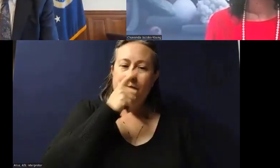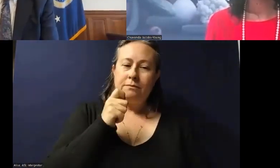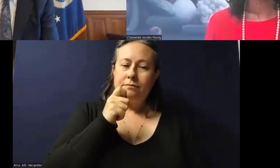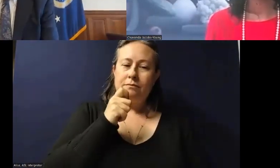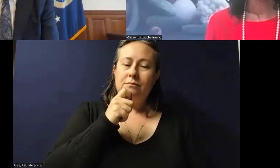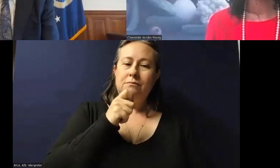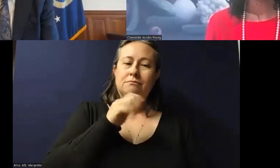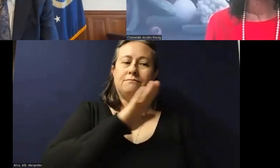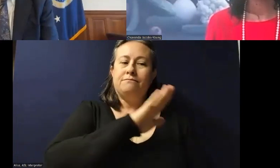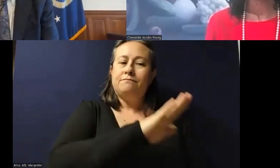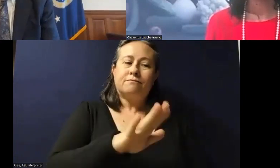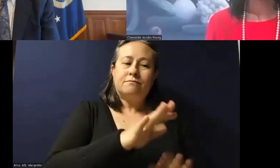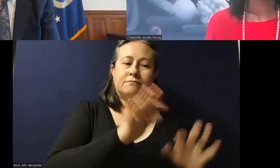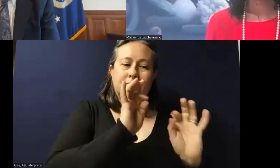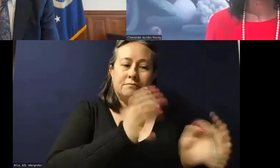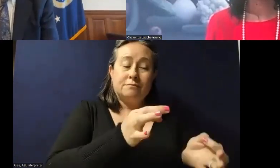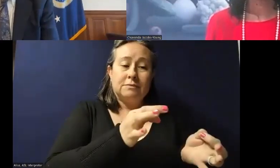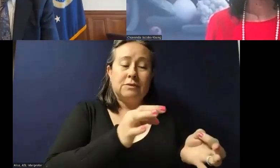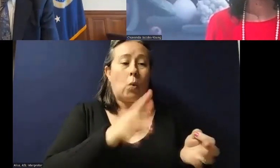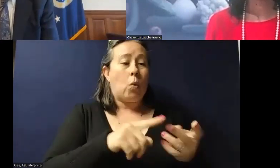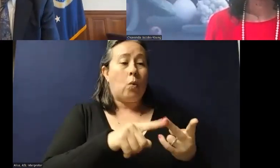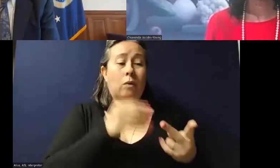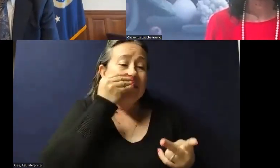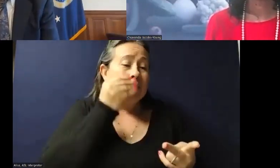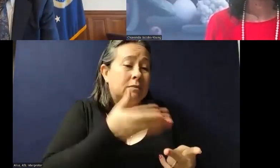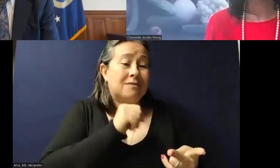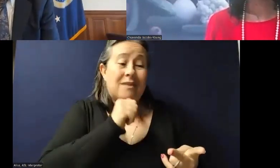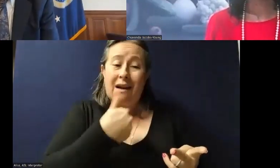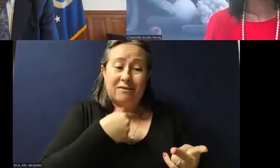of decisions or information they don't have about proper nutrition.